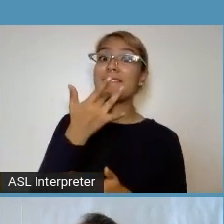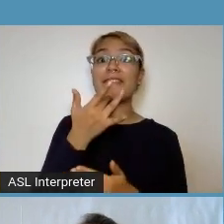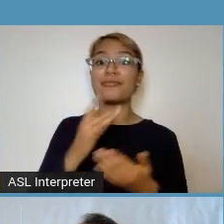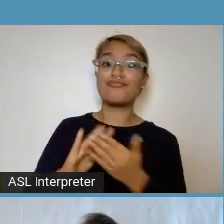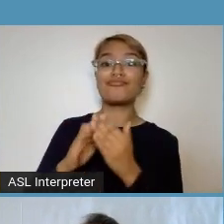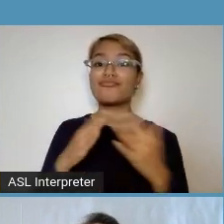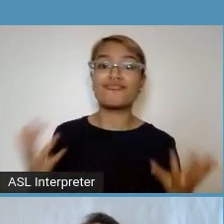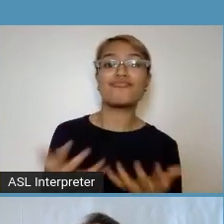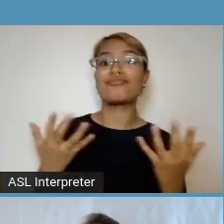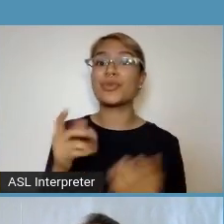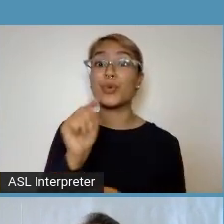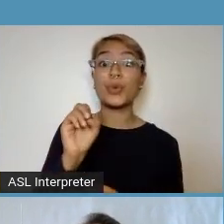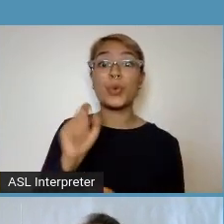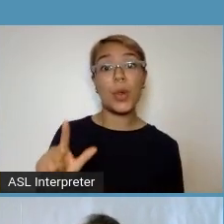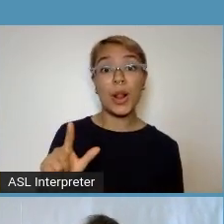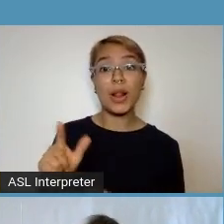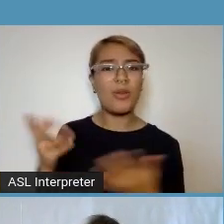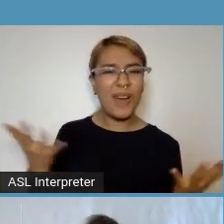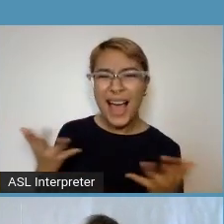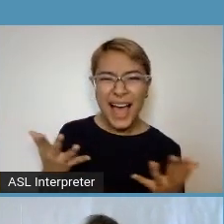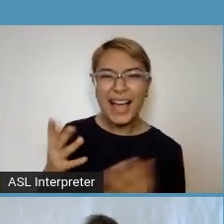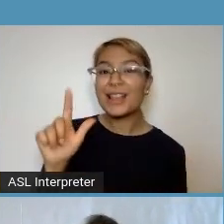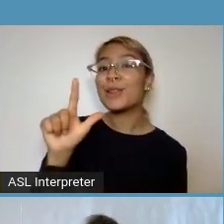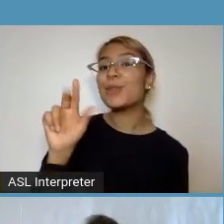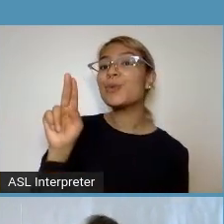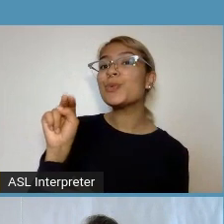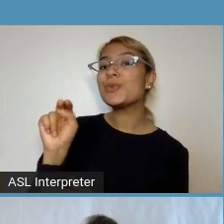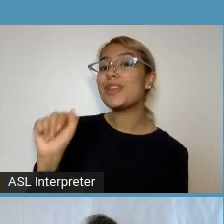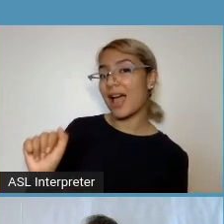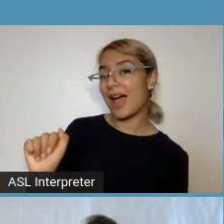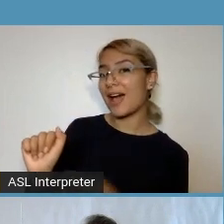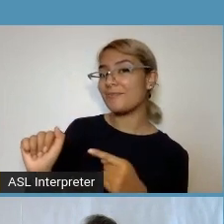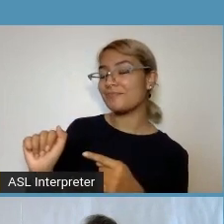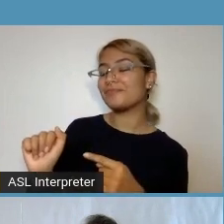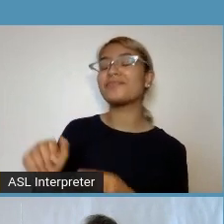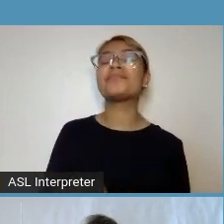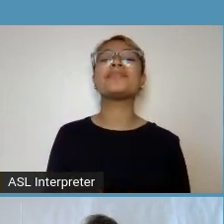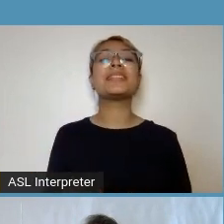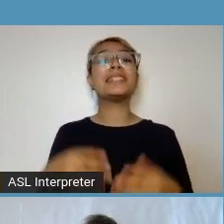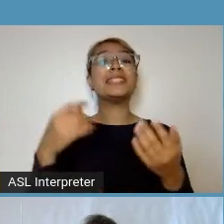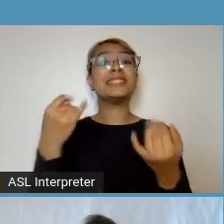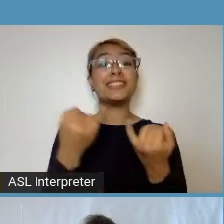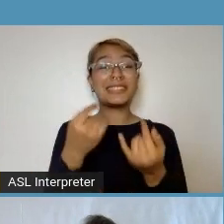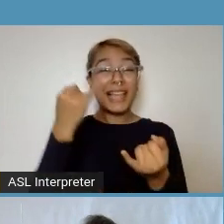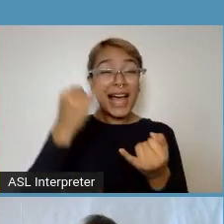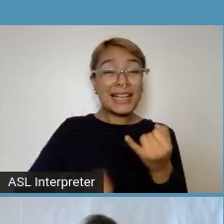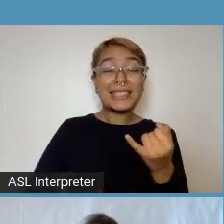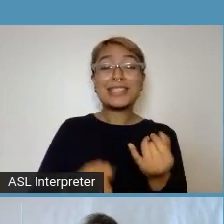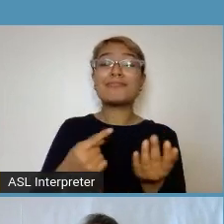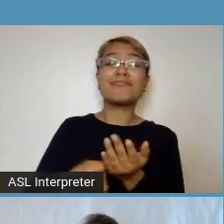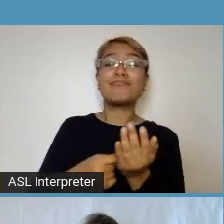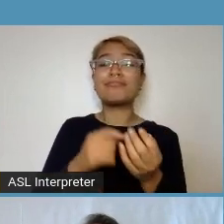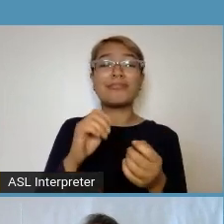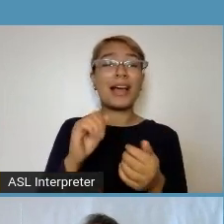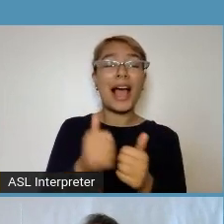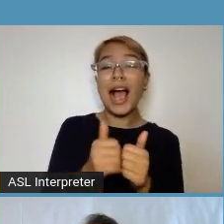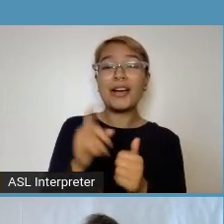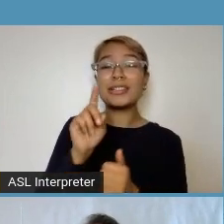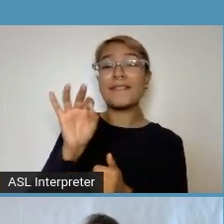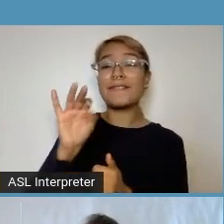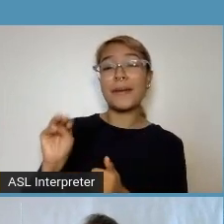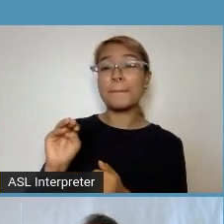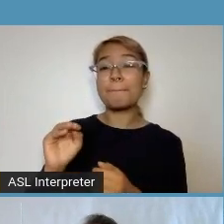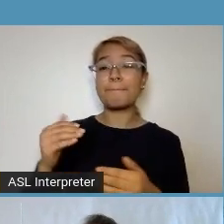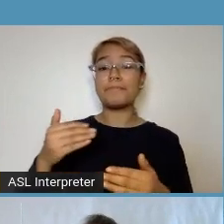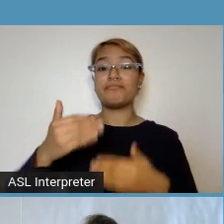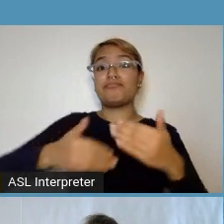tool to date, Luna. And finally, we will discuss how DFM has kept up with change and how we have built